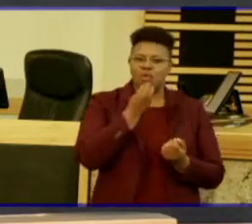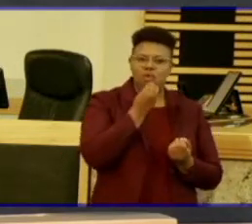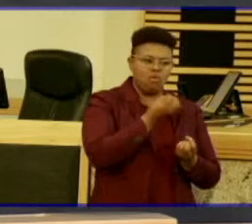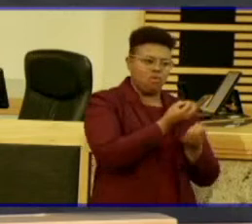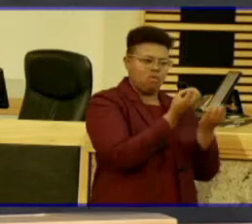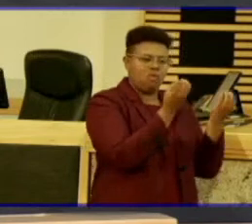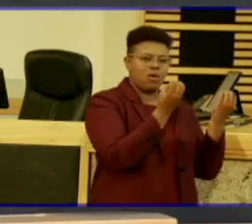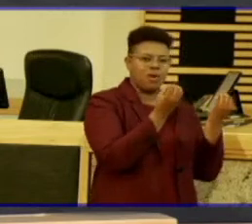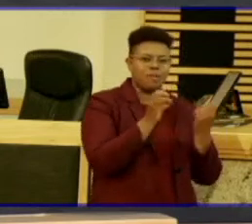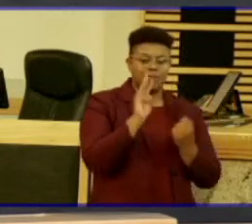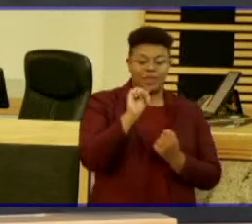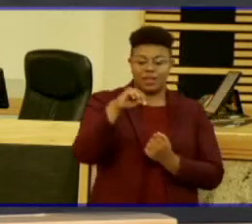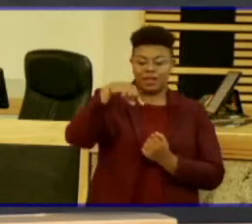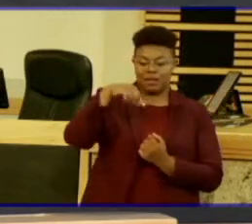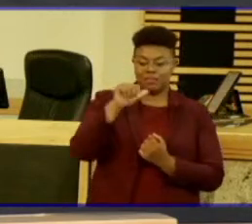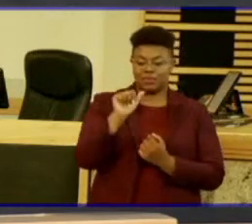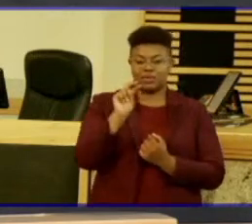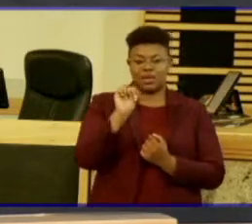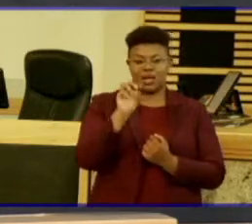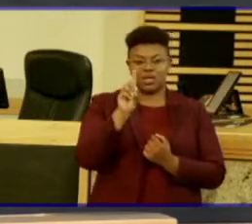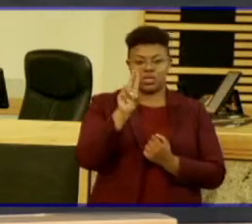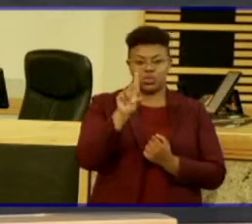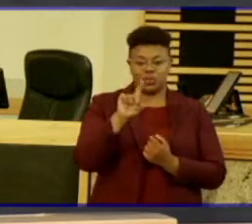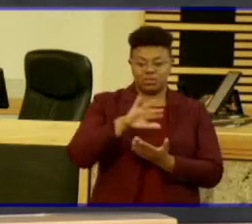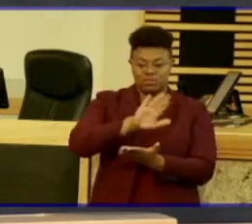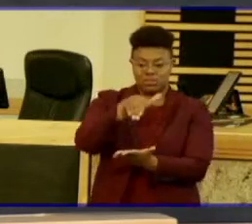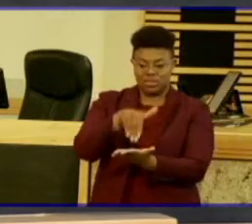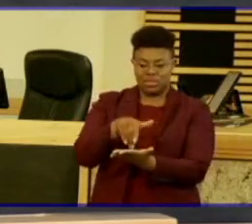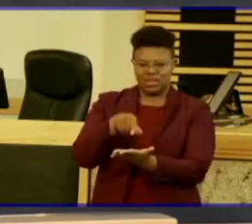Red Hub processed